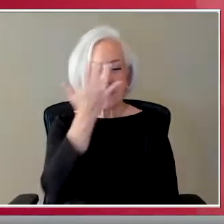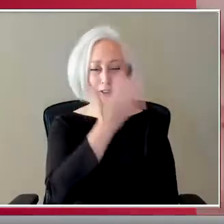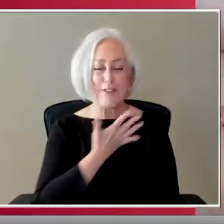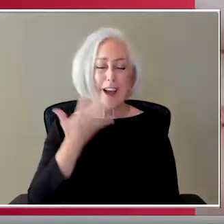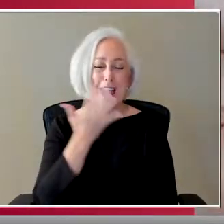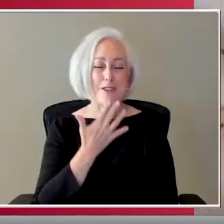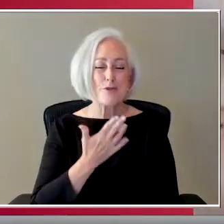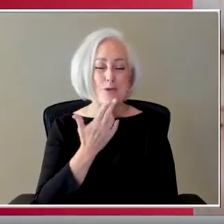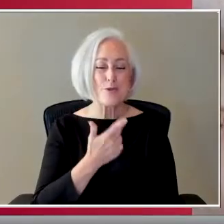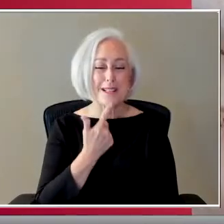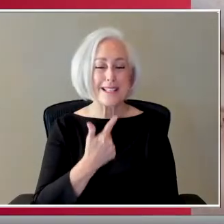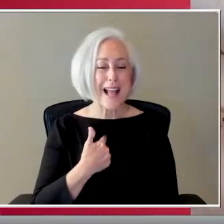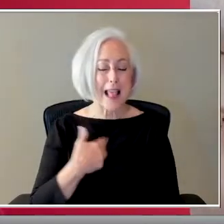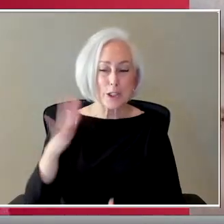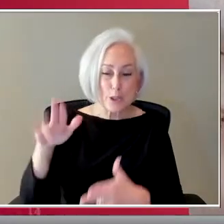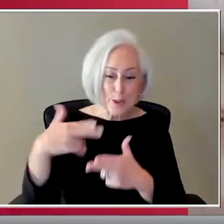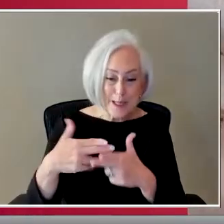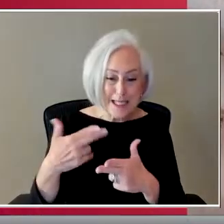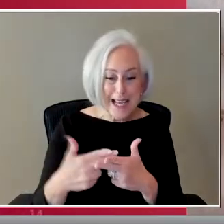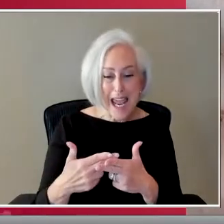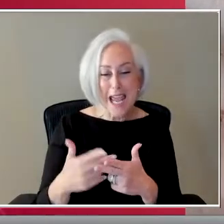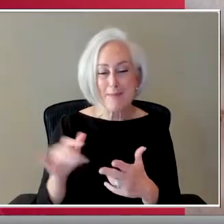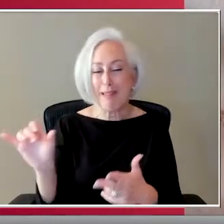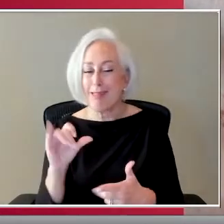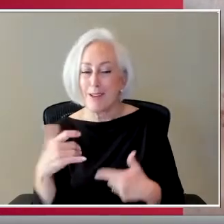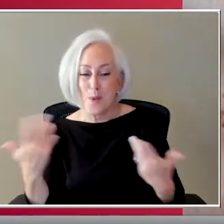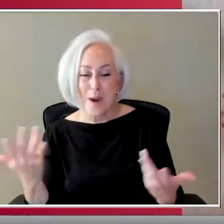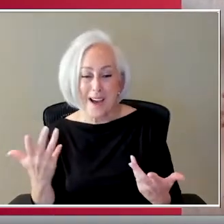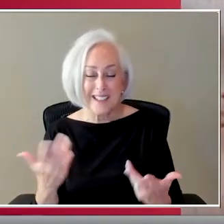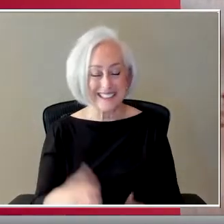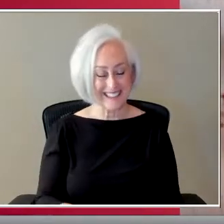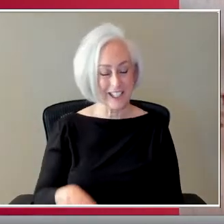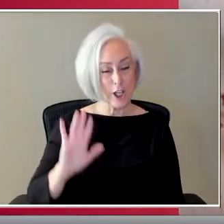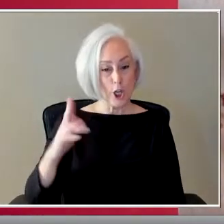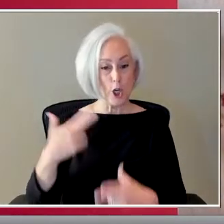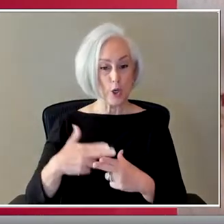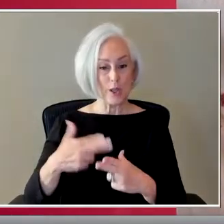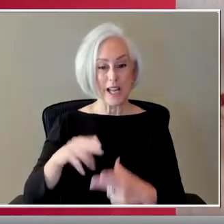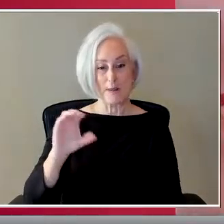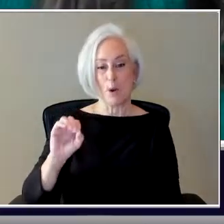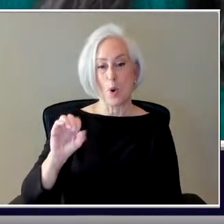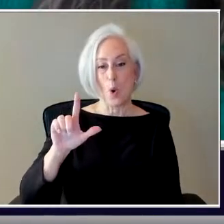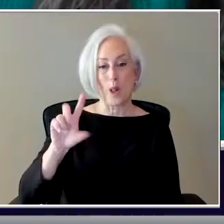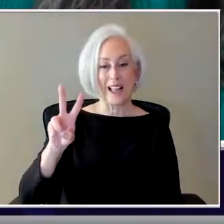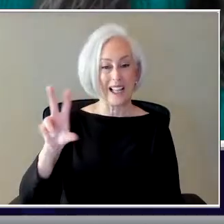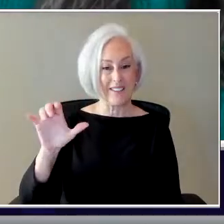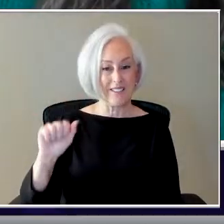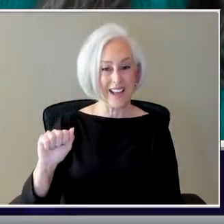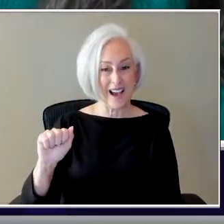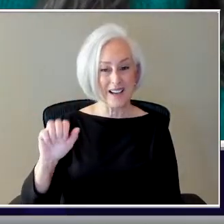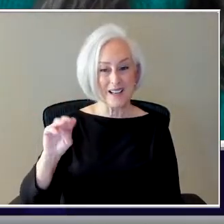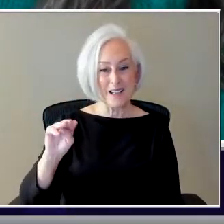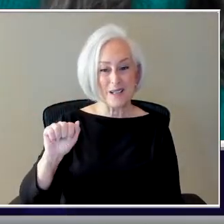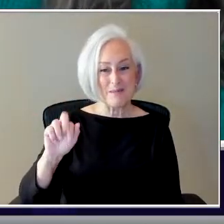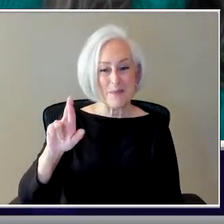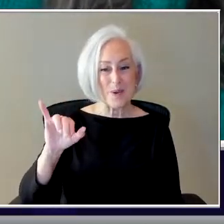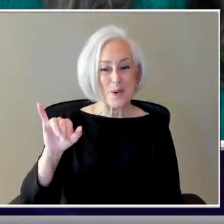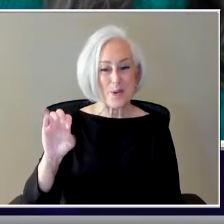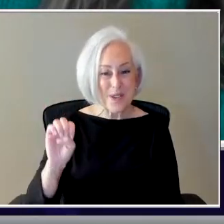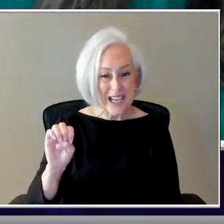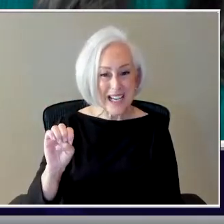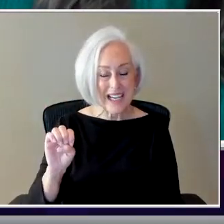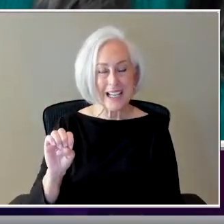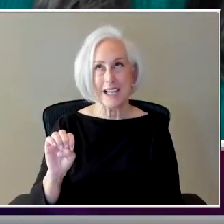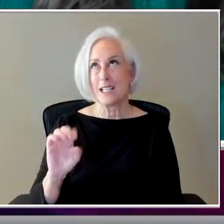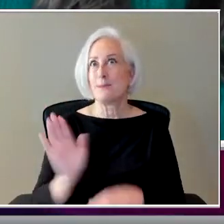her. What's her name? What's she like? Her name is Olivia Marie. Very